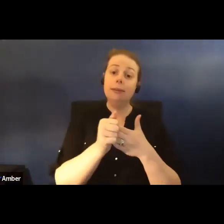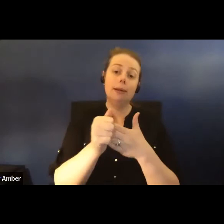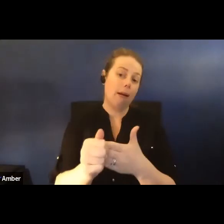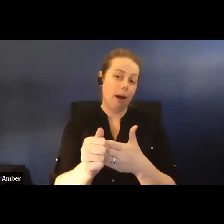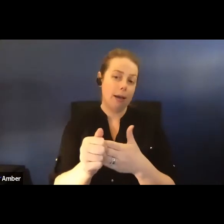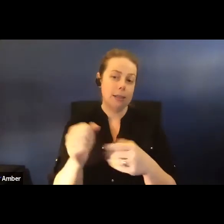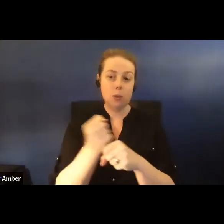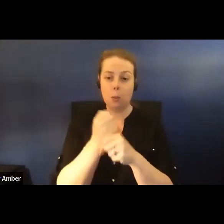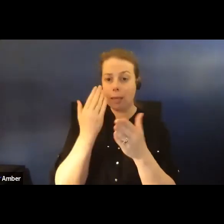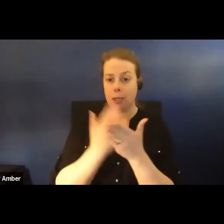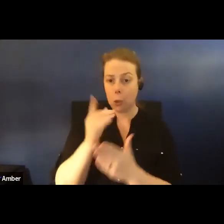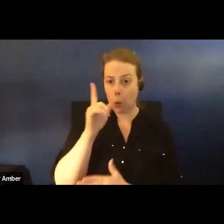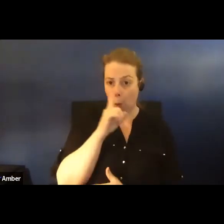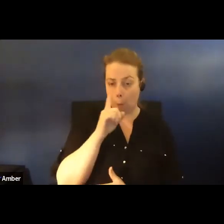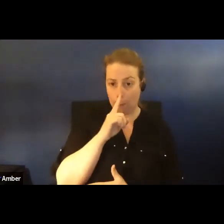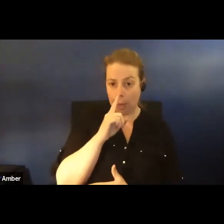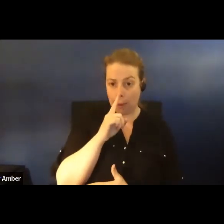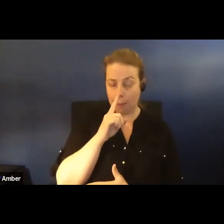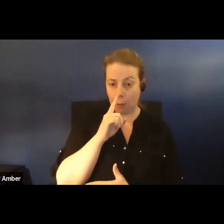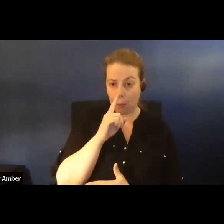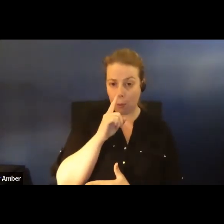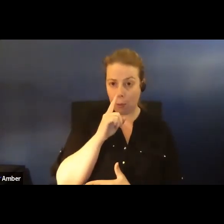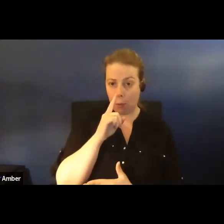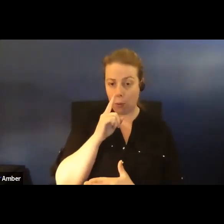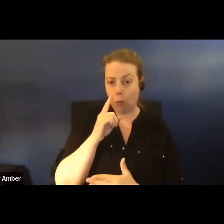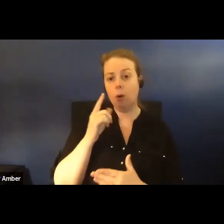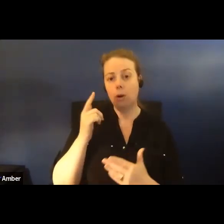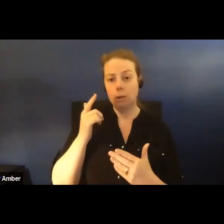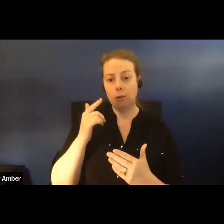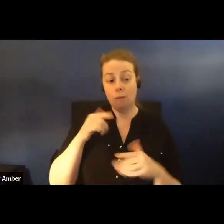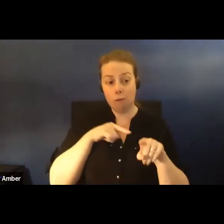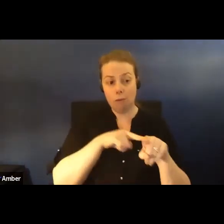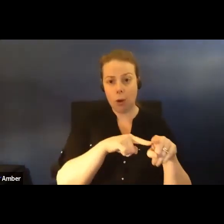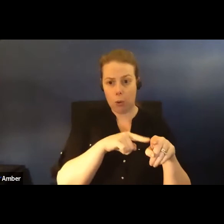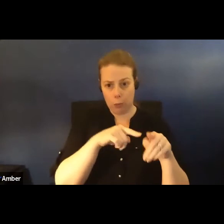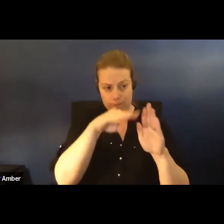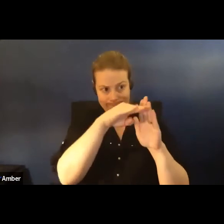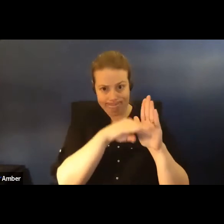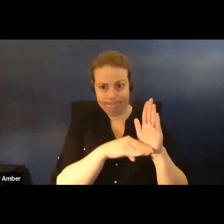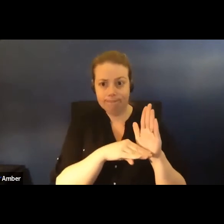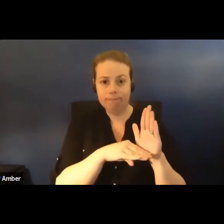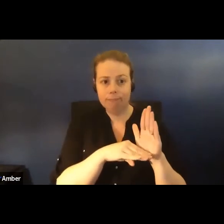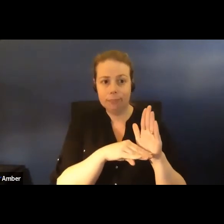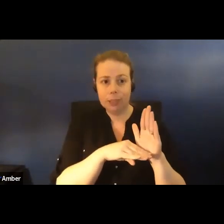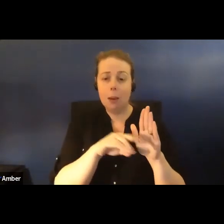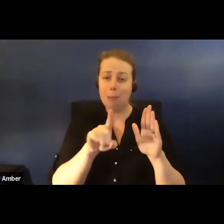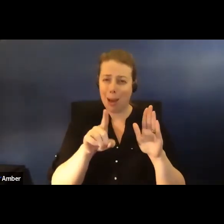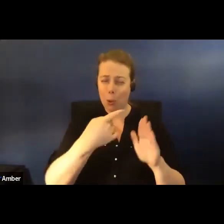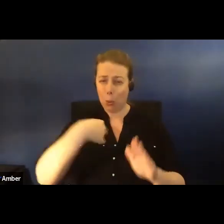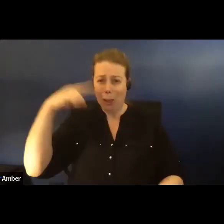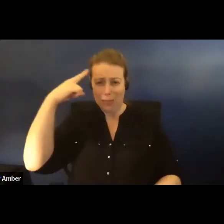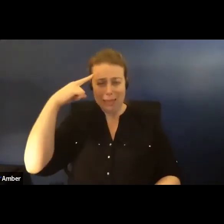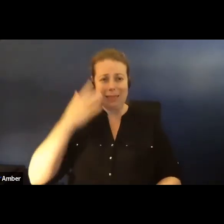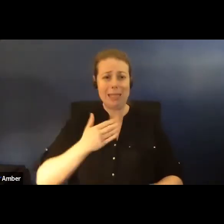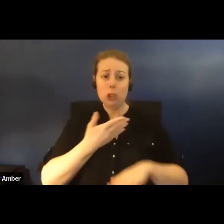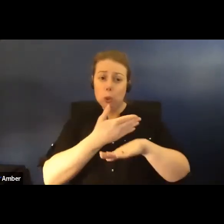that people are applying that specific principle. So what we are saying is we need a new standard, the Disability Discrimination Act, that